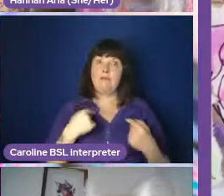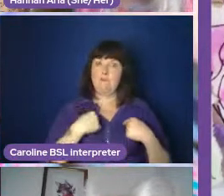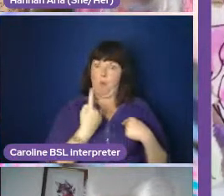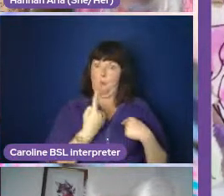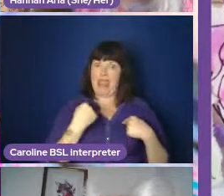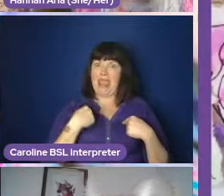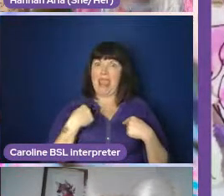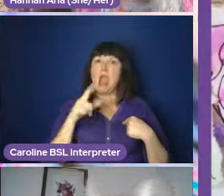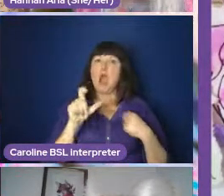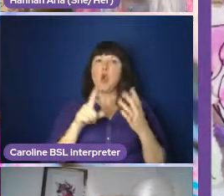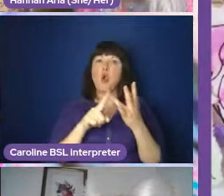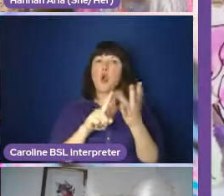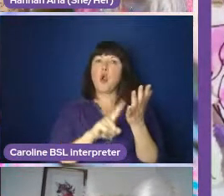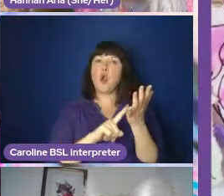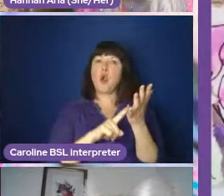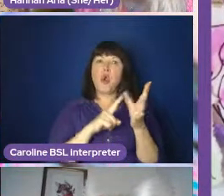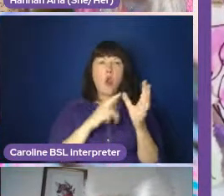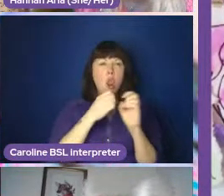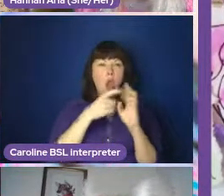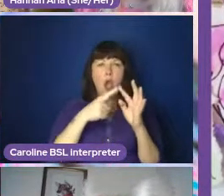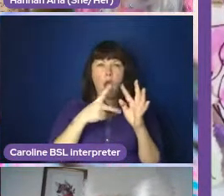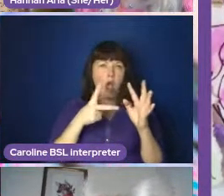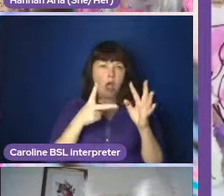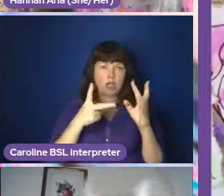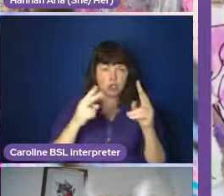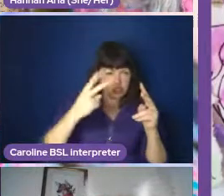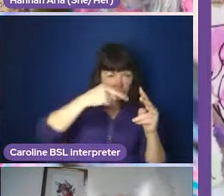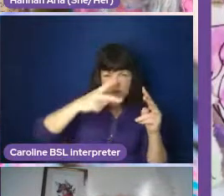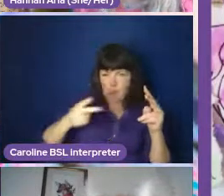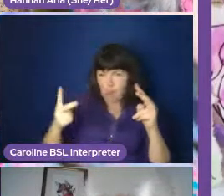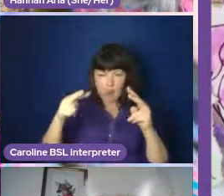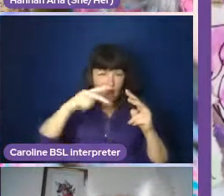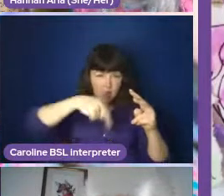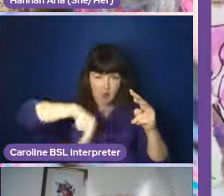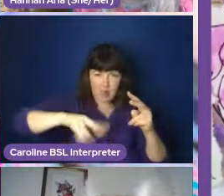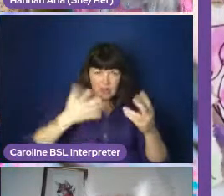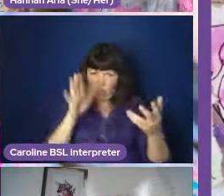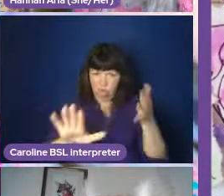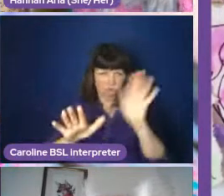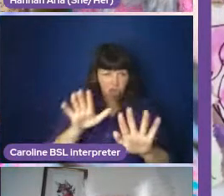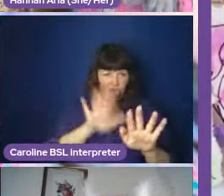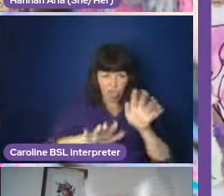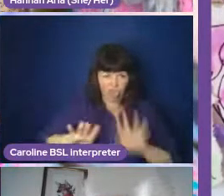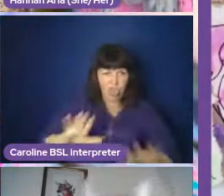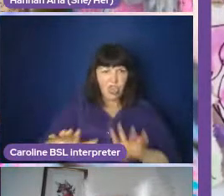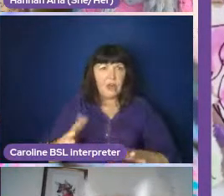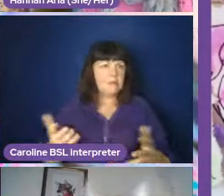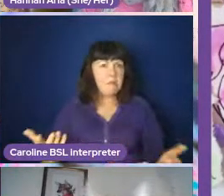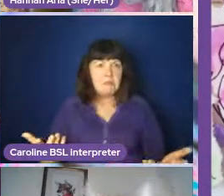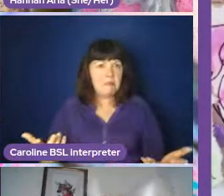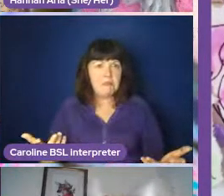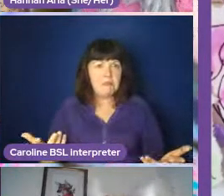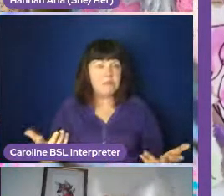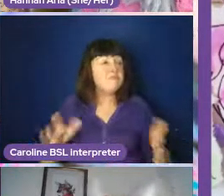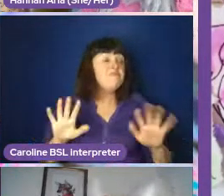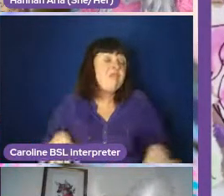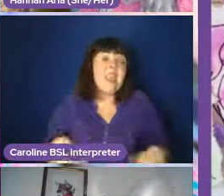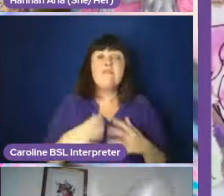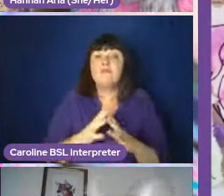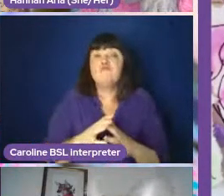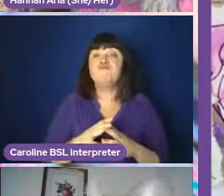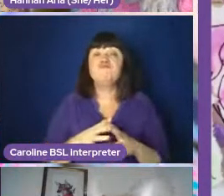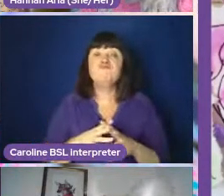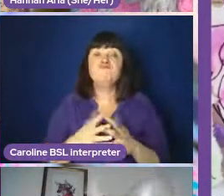think, was it Tess that was saying it earlier? There's something about collage, just even if I just sat cutting things out and didn't actually stick them